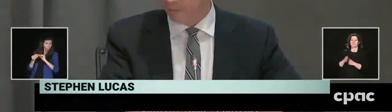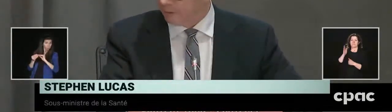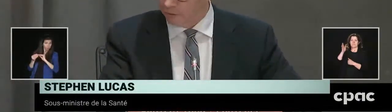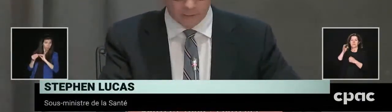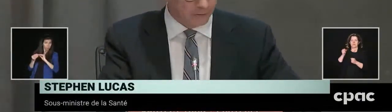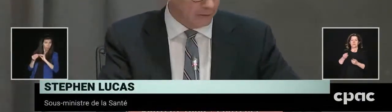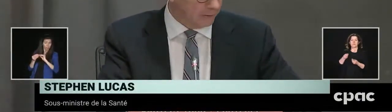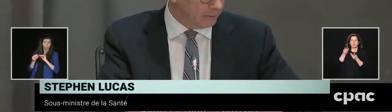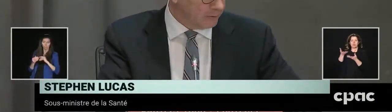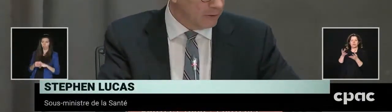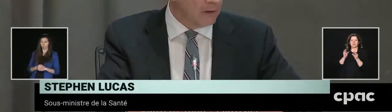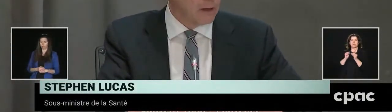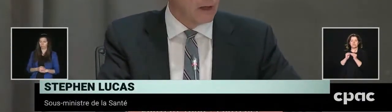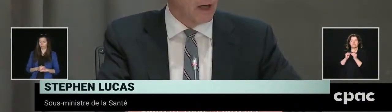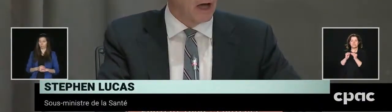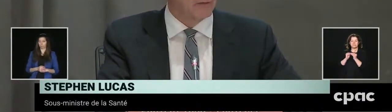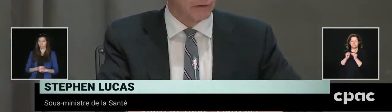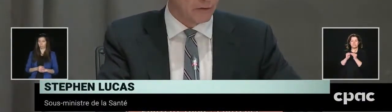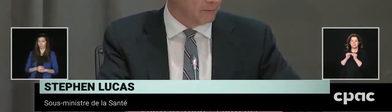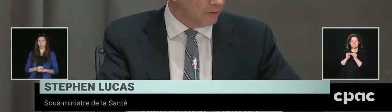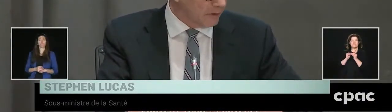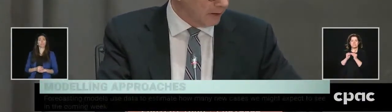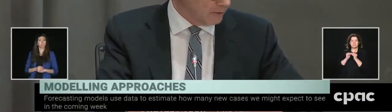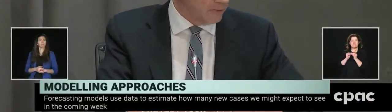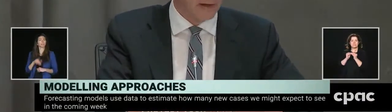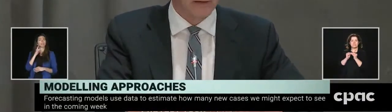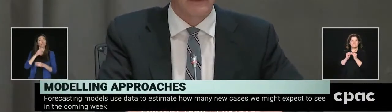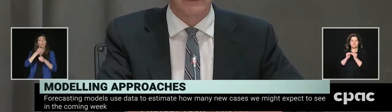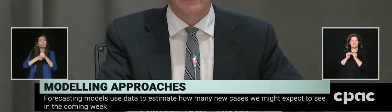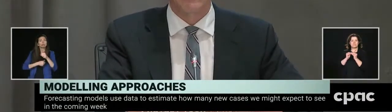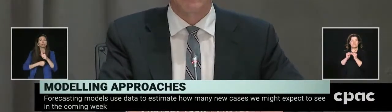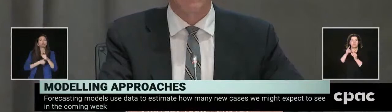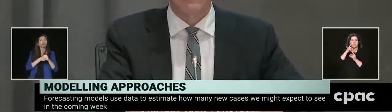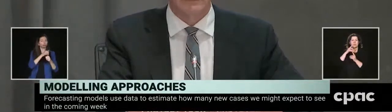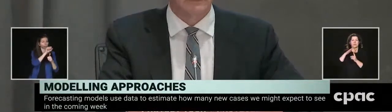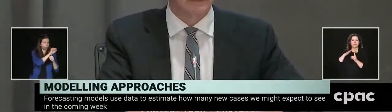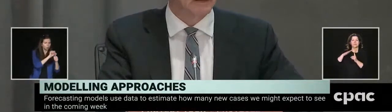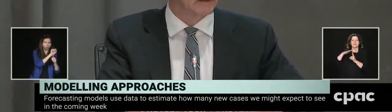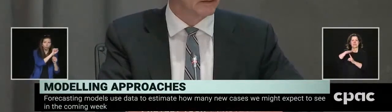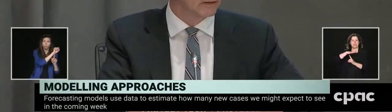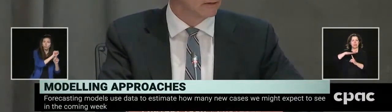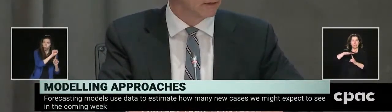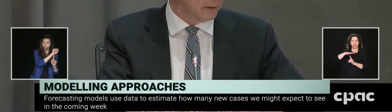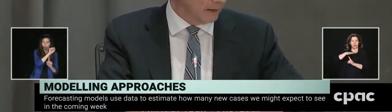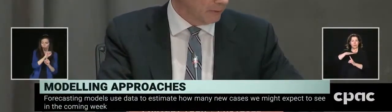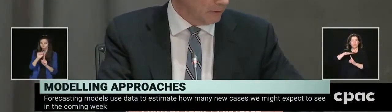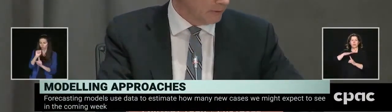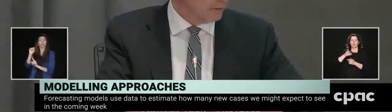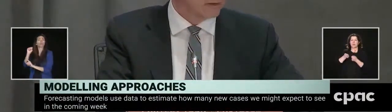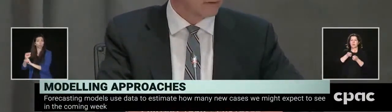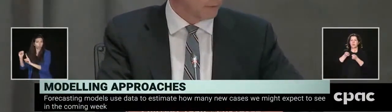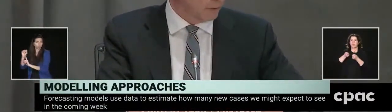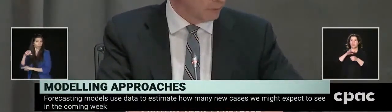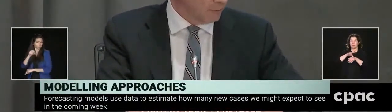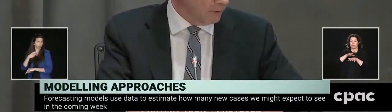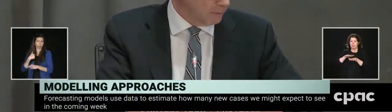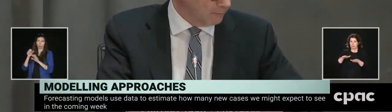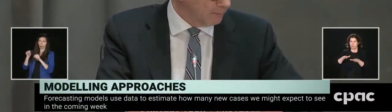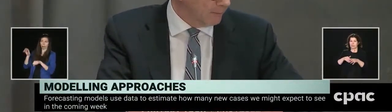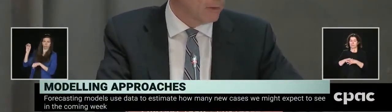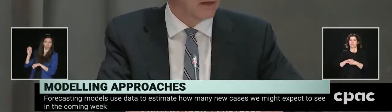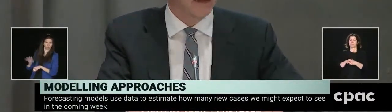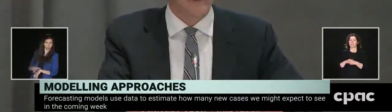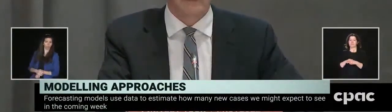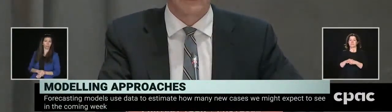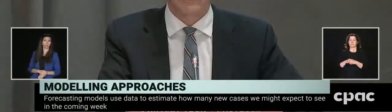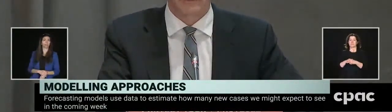stronger epidemic control scenarios. I would just emphasize that in looking at this, it's important to